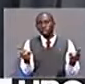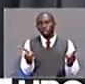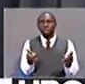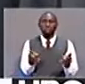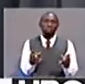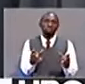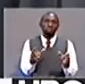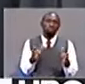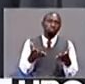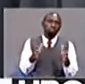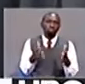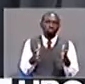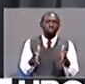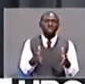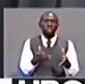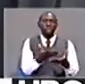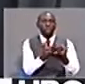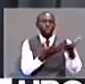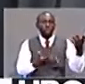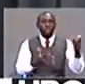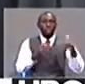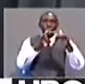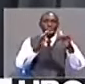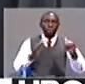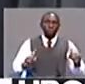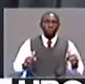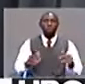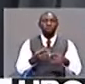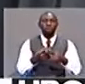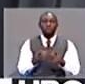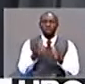The late Archbishop was assigned to develop that place.